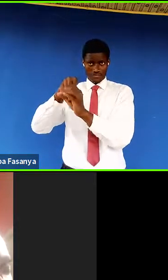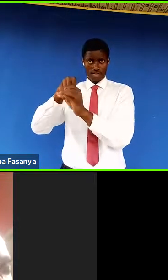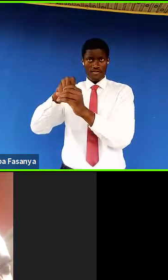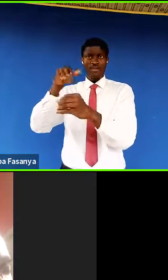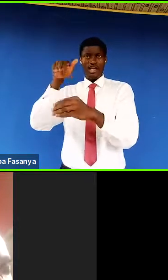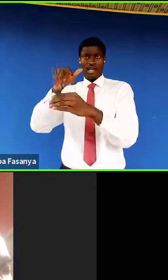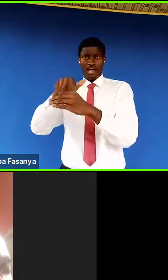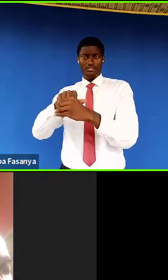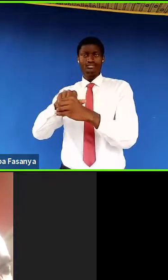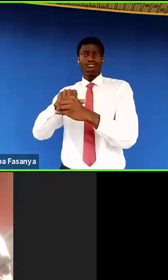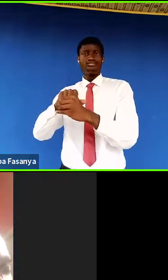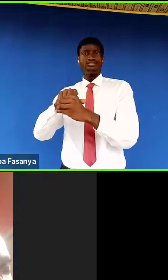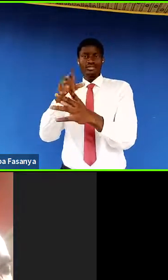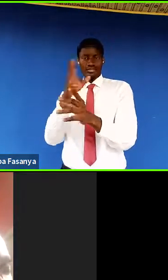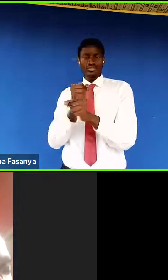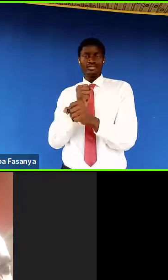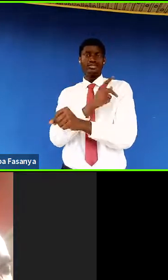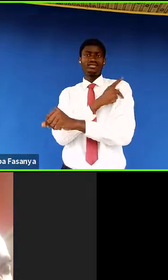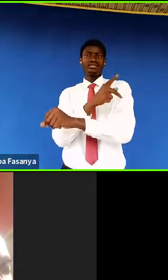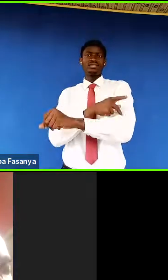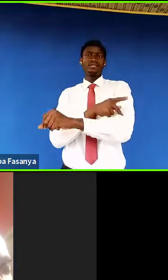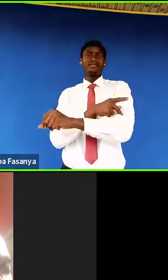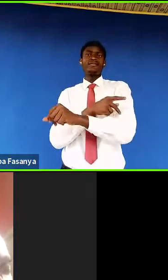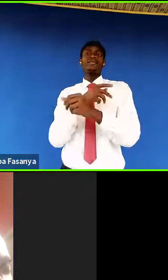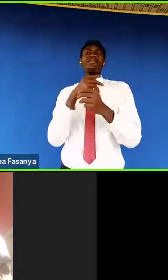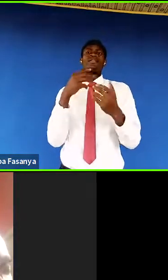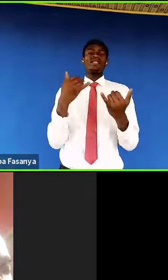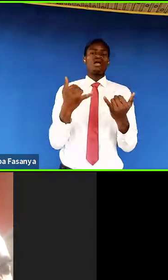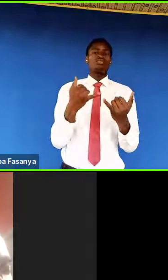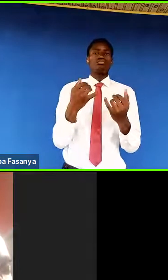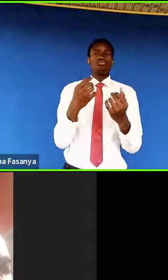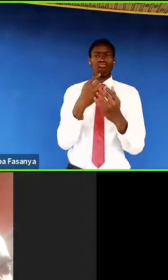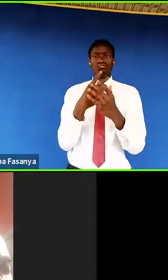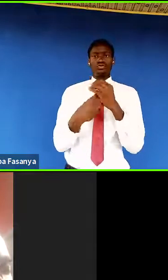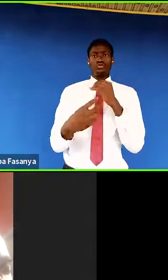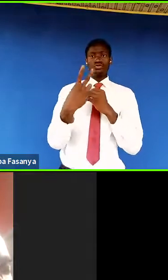question and then the God factor? Yes.